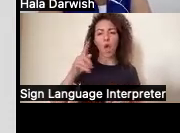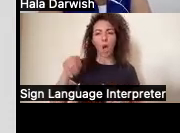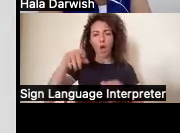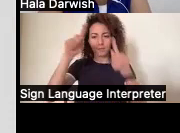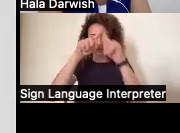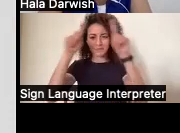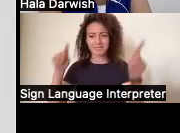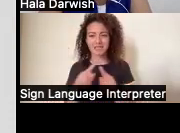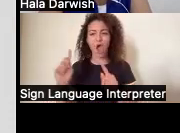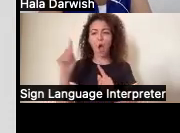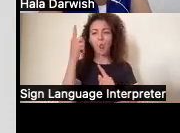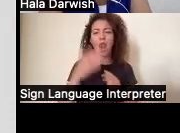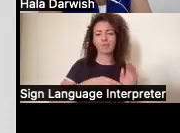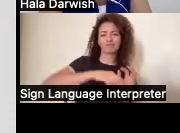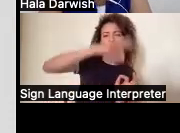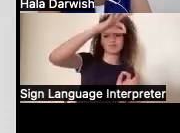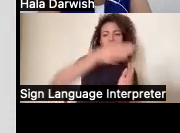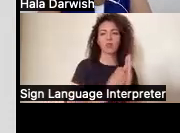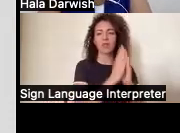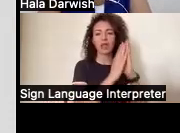in Hama, and 65 in